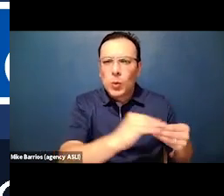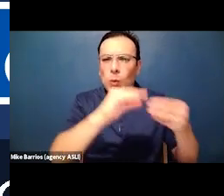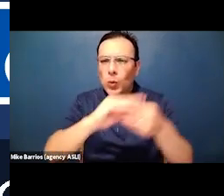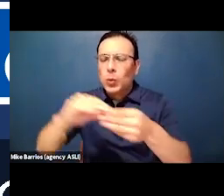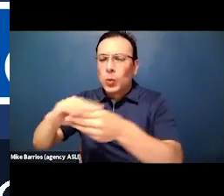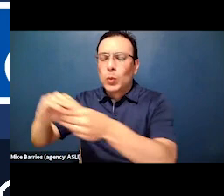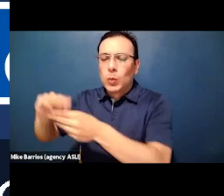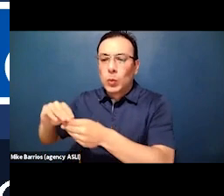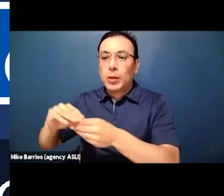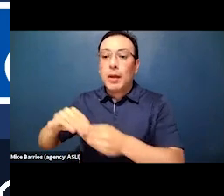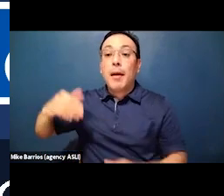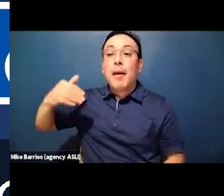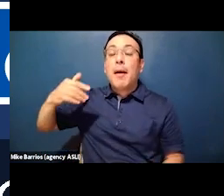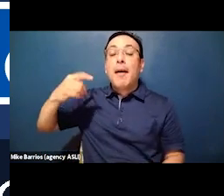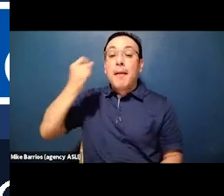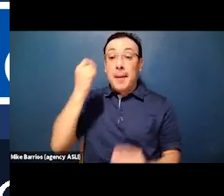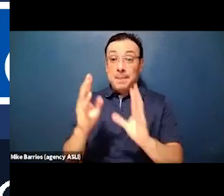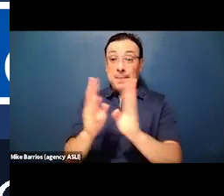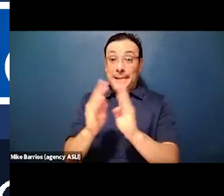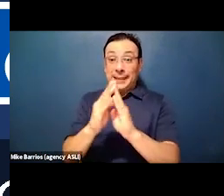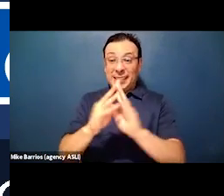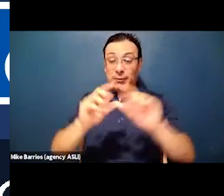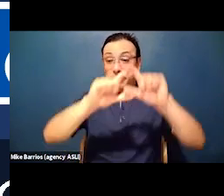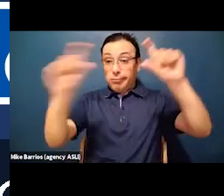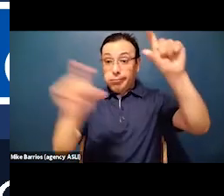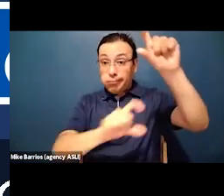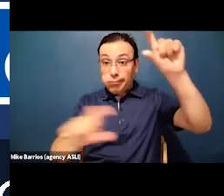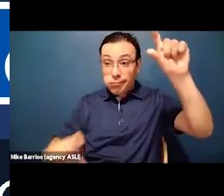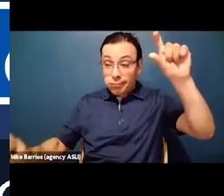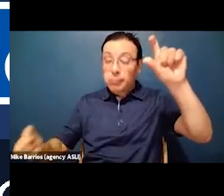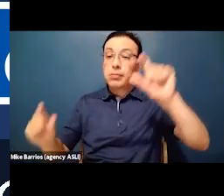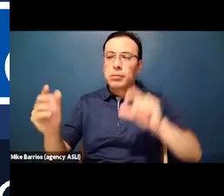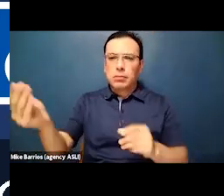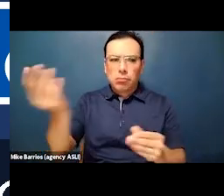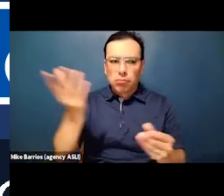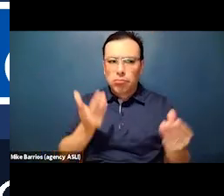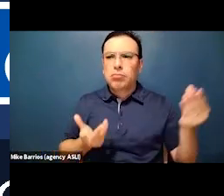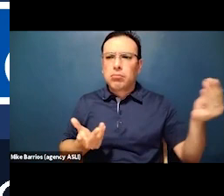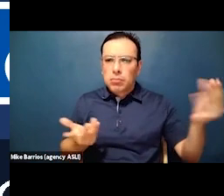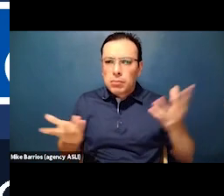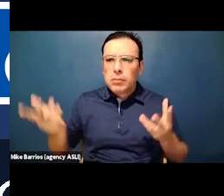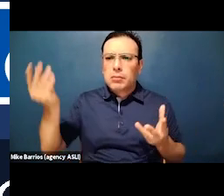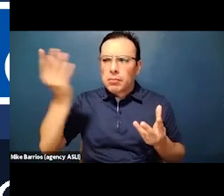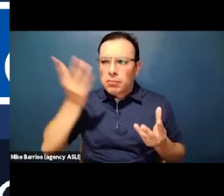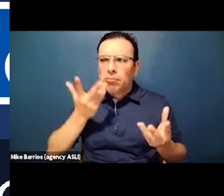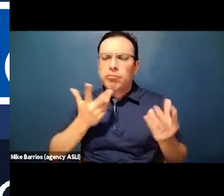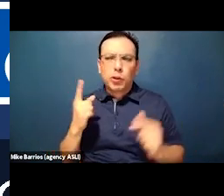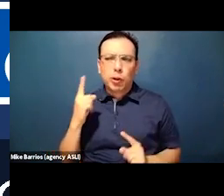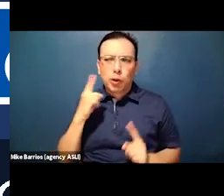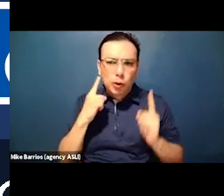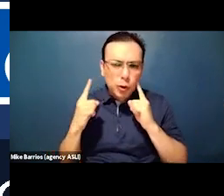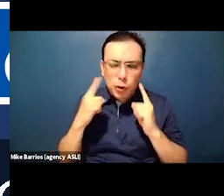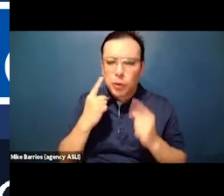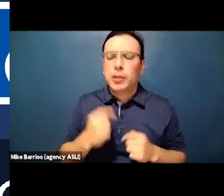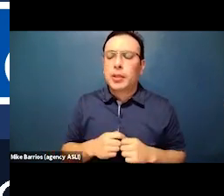our calls with the community, in our calls through